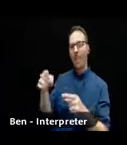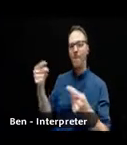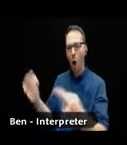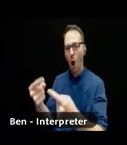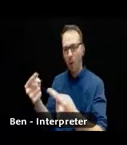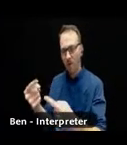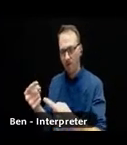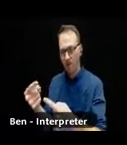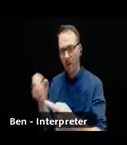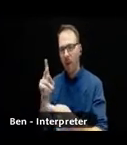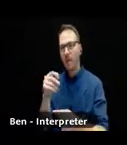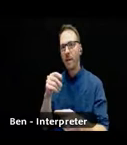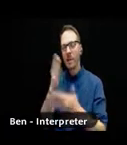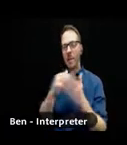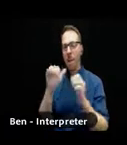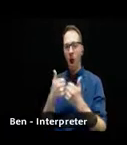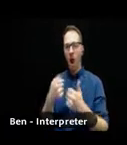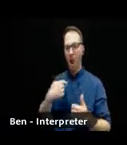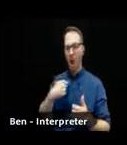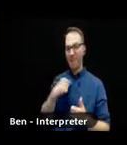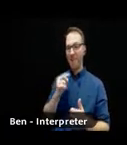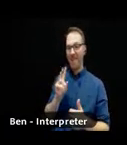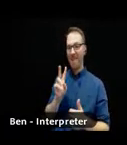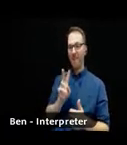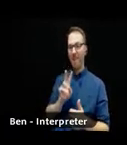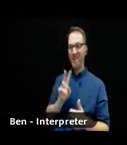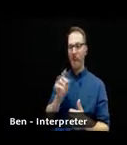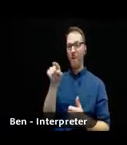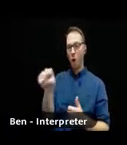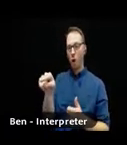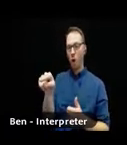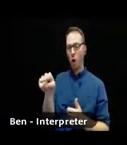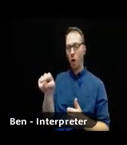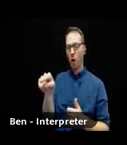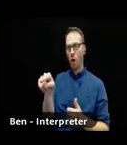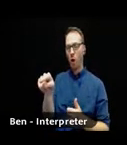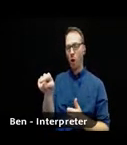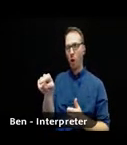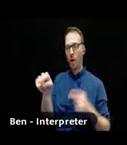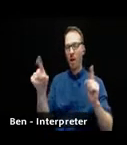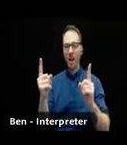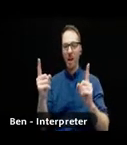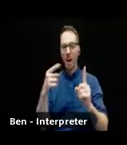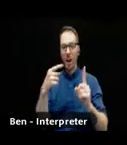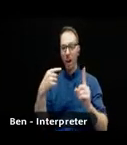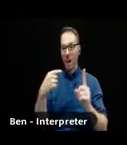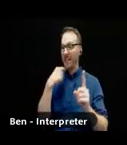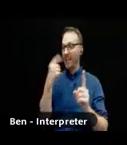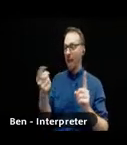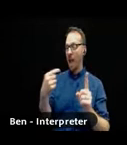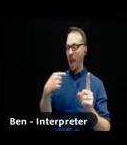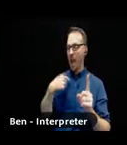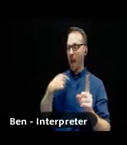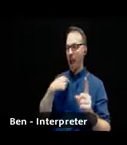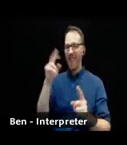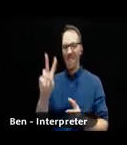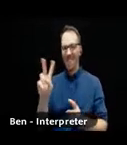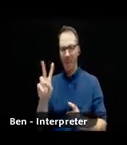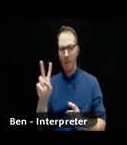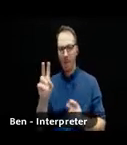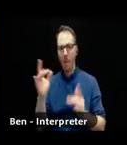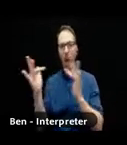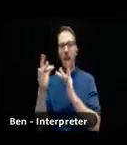That somehow you are the victim of her telling them, whoever they are, right, that you've harmed, you are the victim of that person contacting the